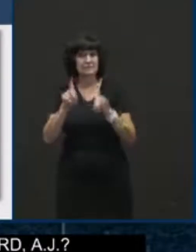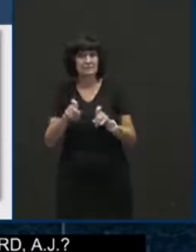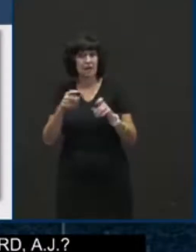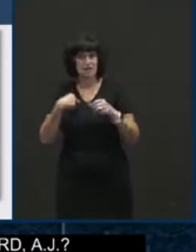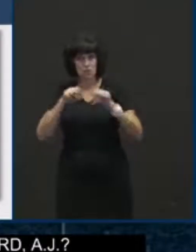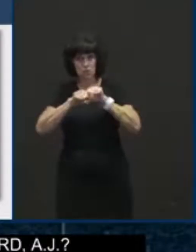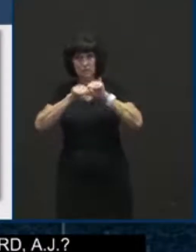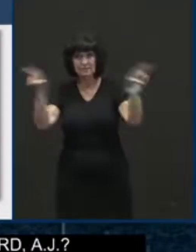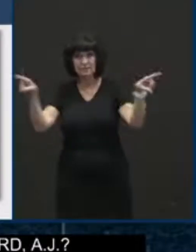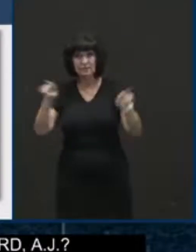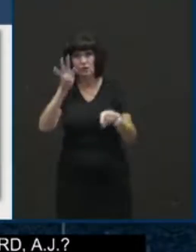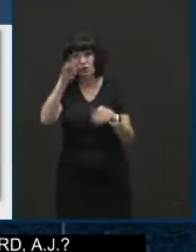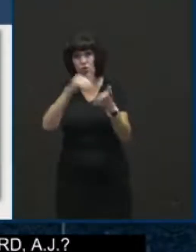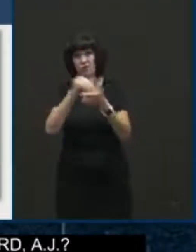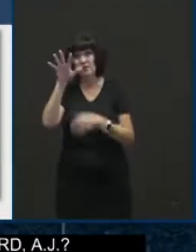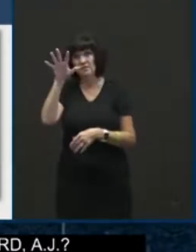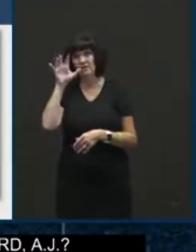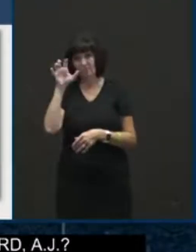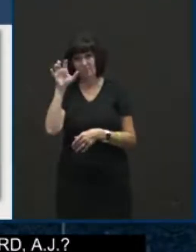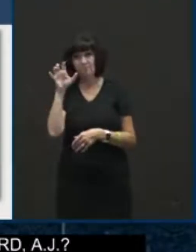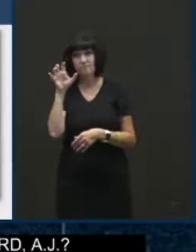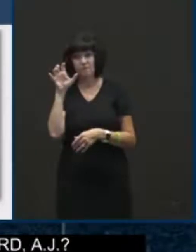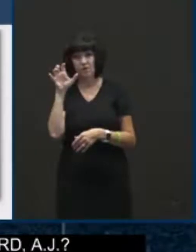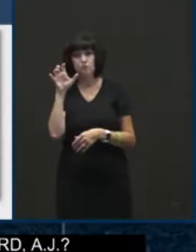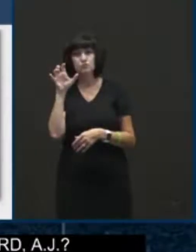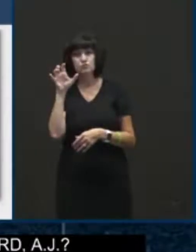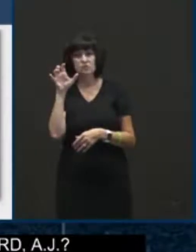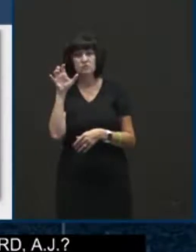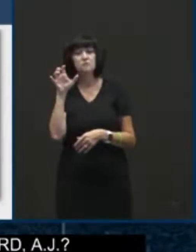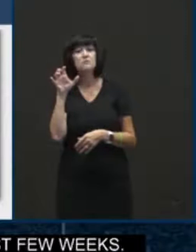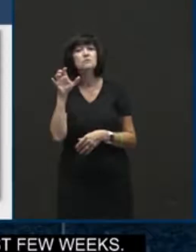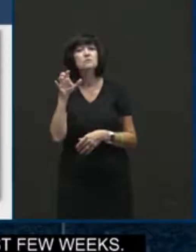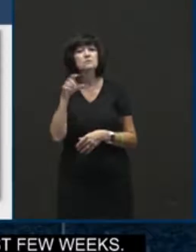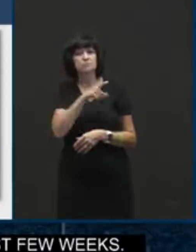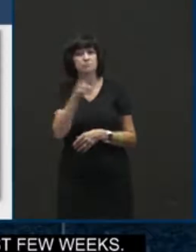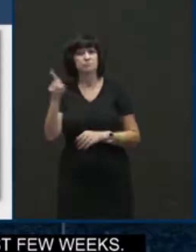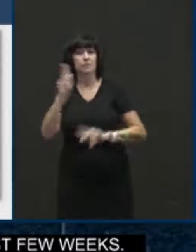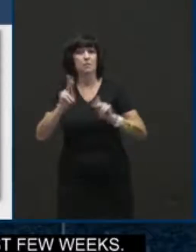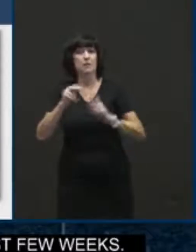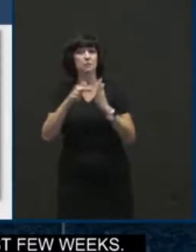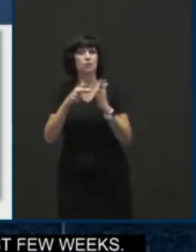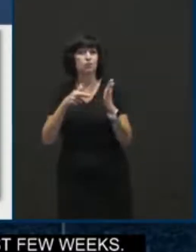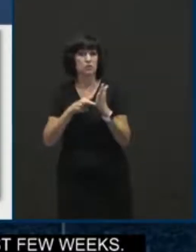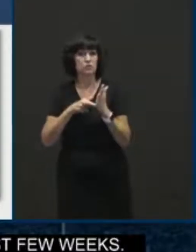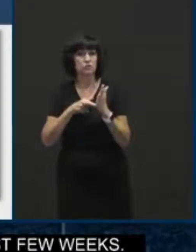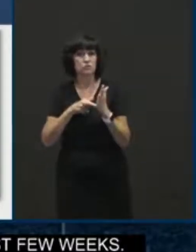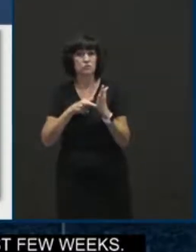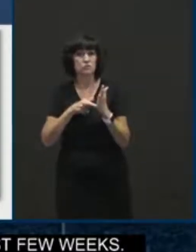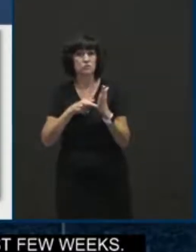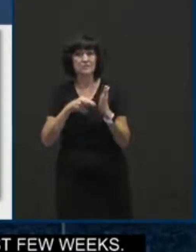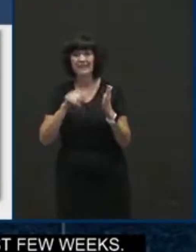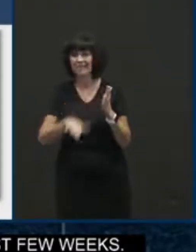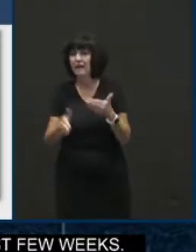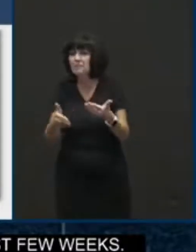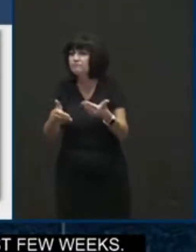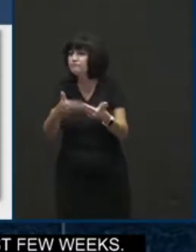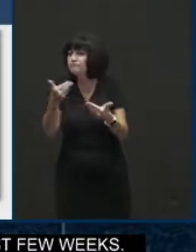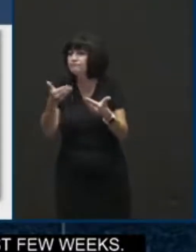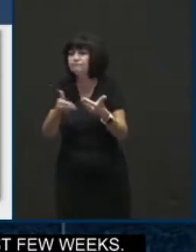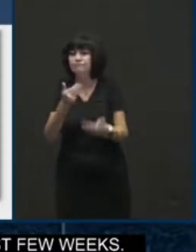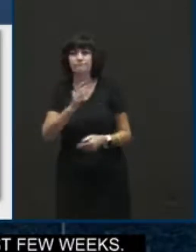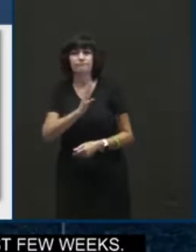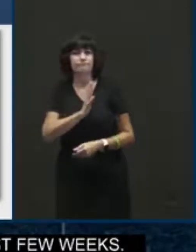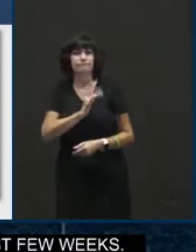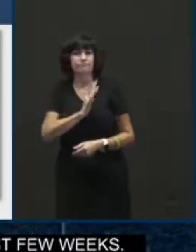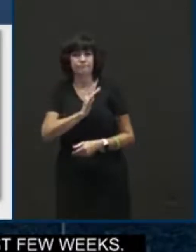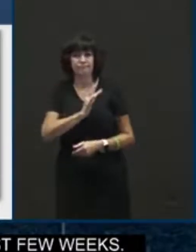out 4,500 URLs for registration for people. This is a great, convenient, and easy way to make